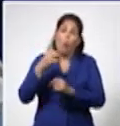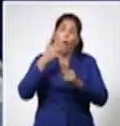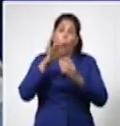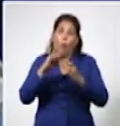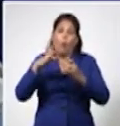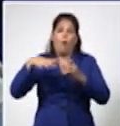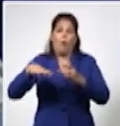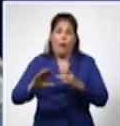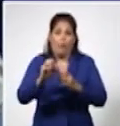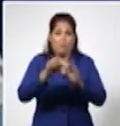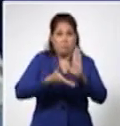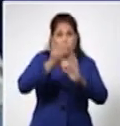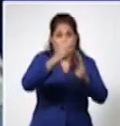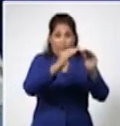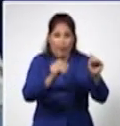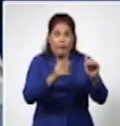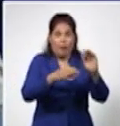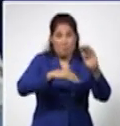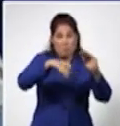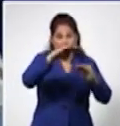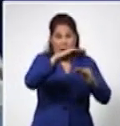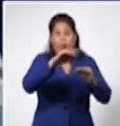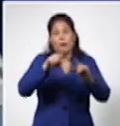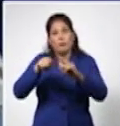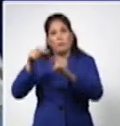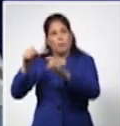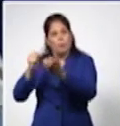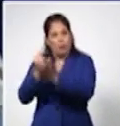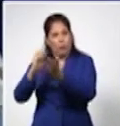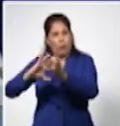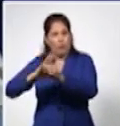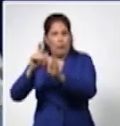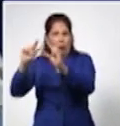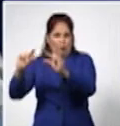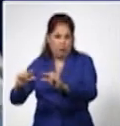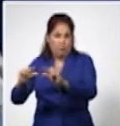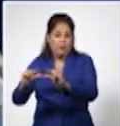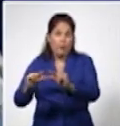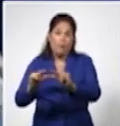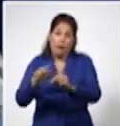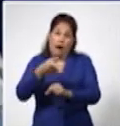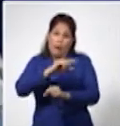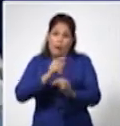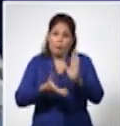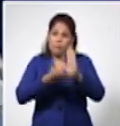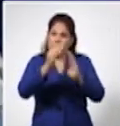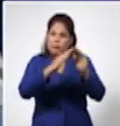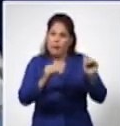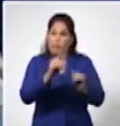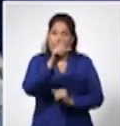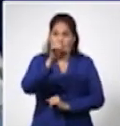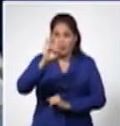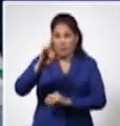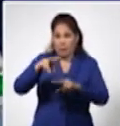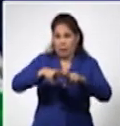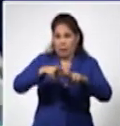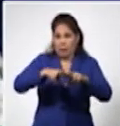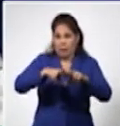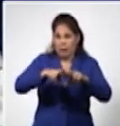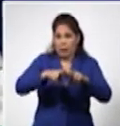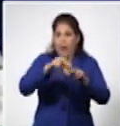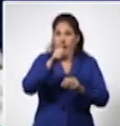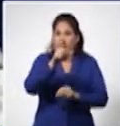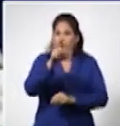Yesterday, 32 people were discharged from hospital. As you can see, we are gradually moving towards